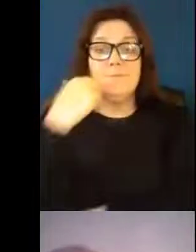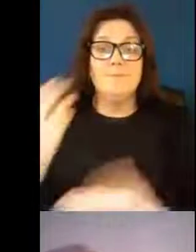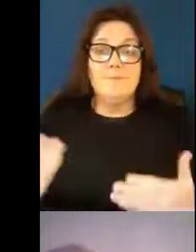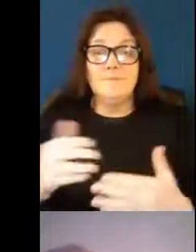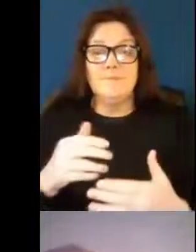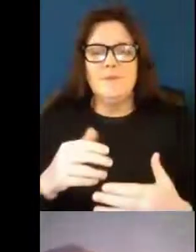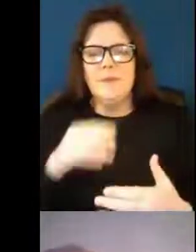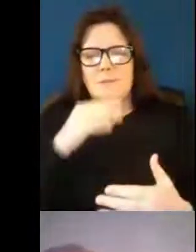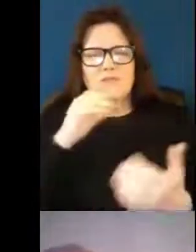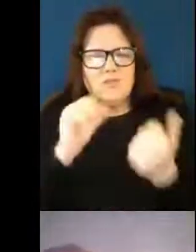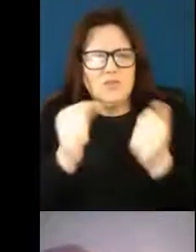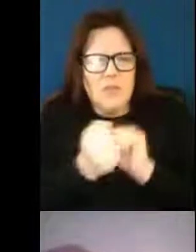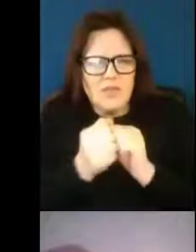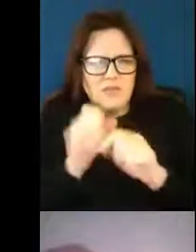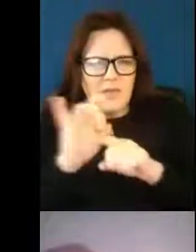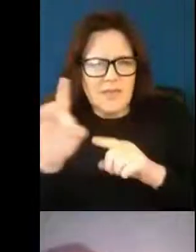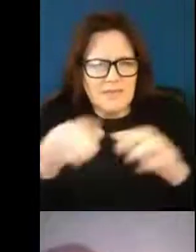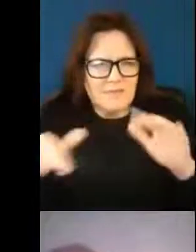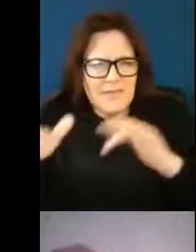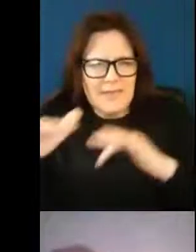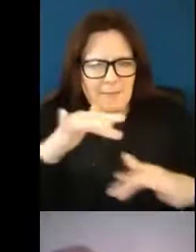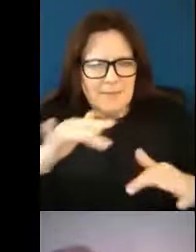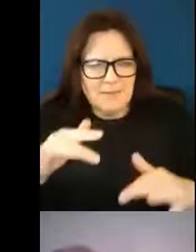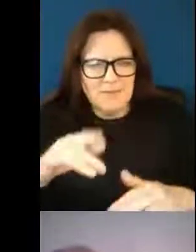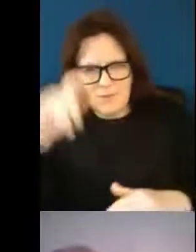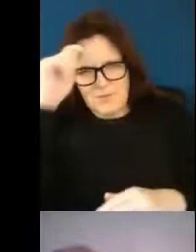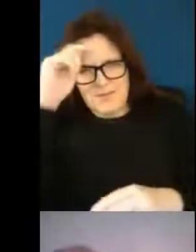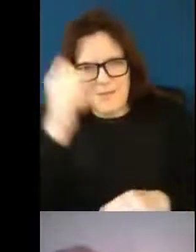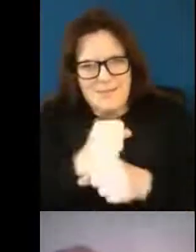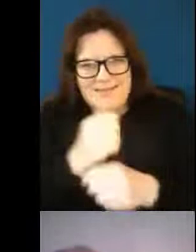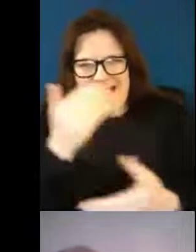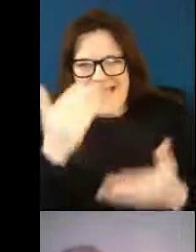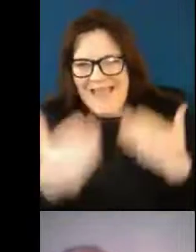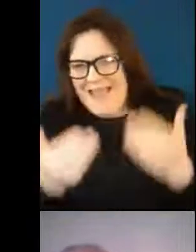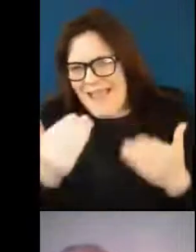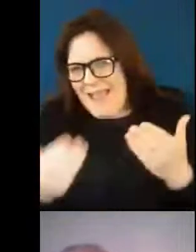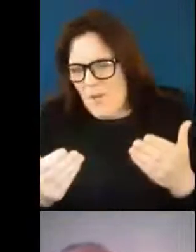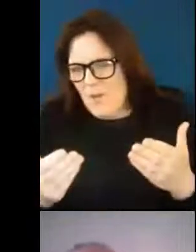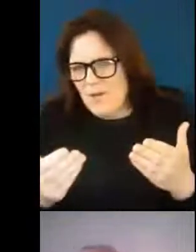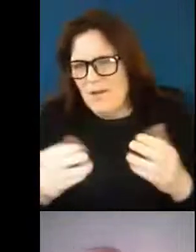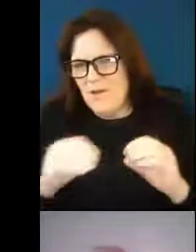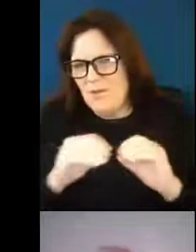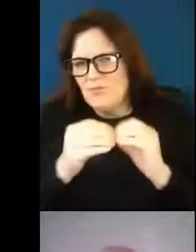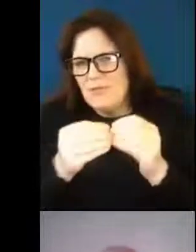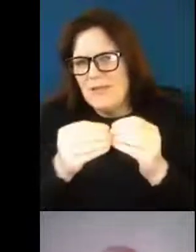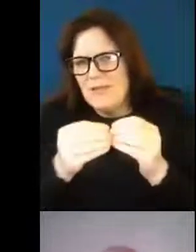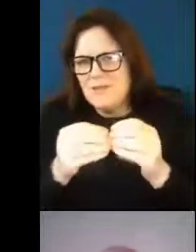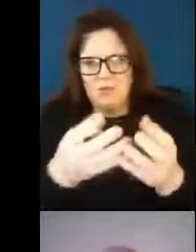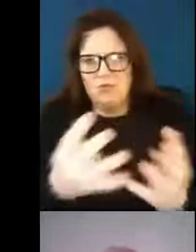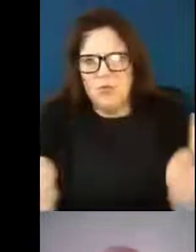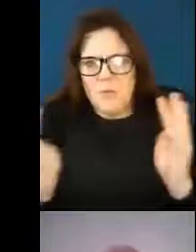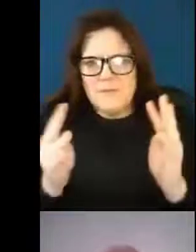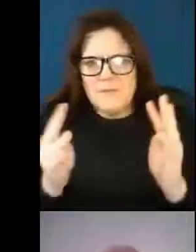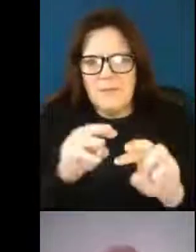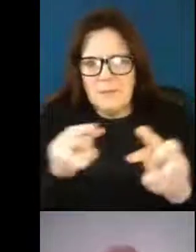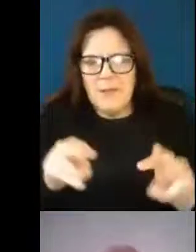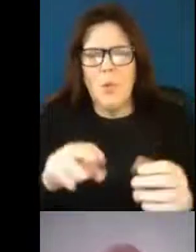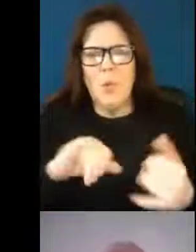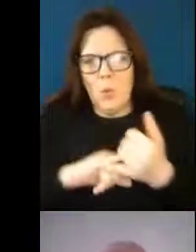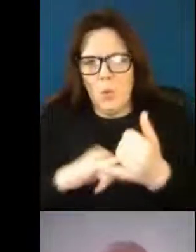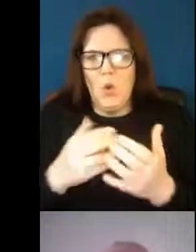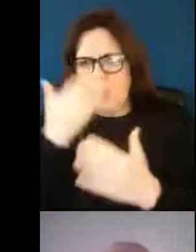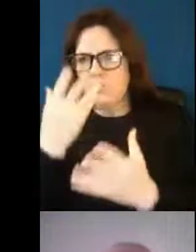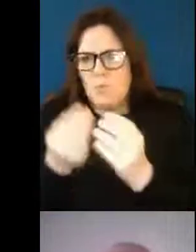to change that dynamic and to think, how can we create groups of people who learn